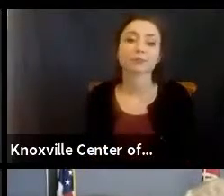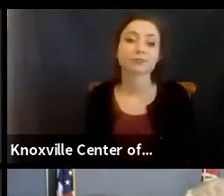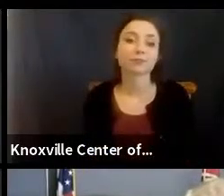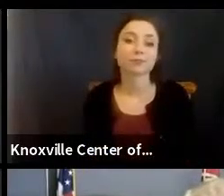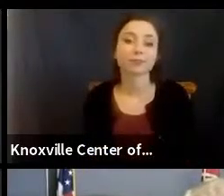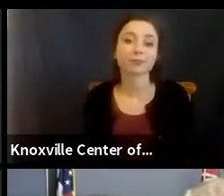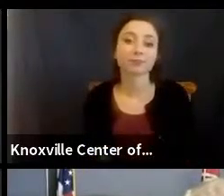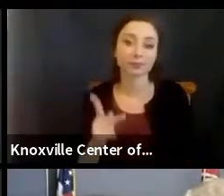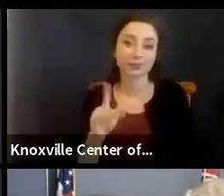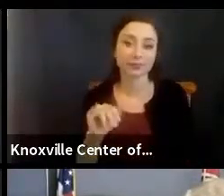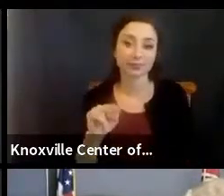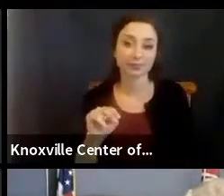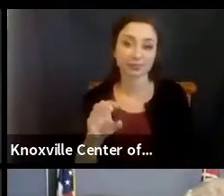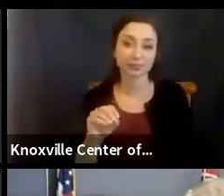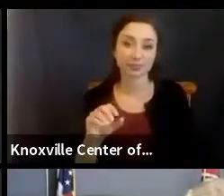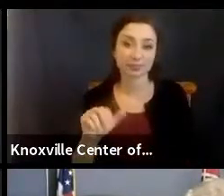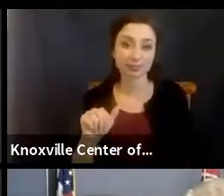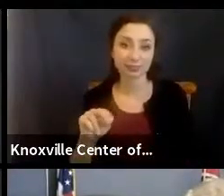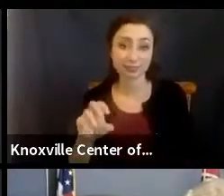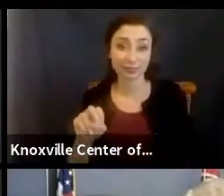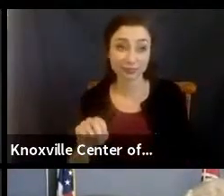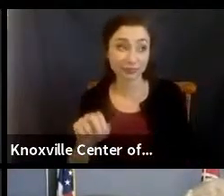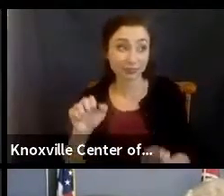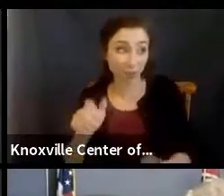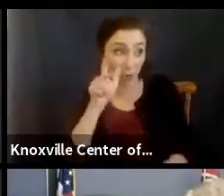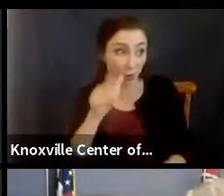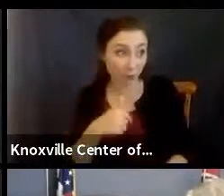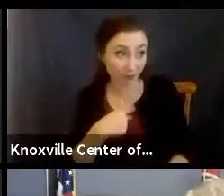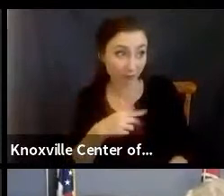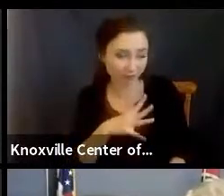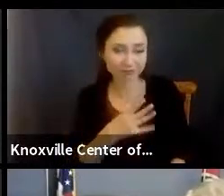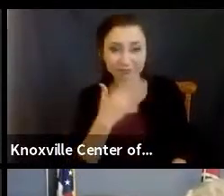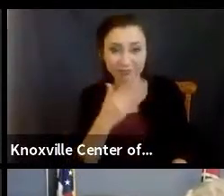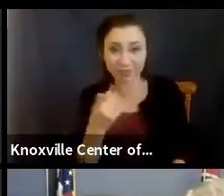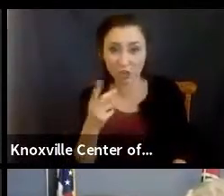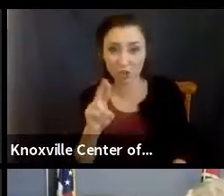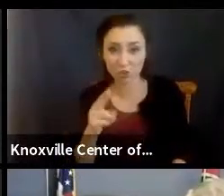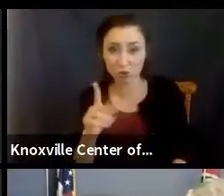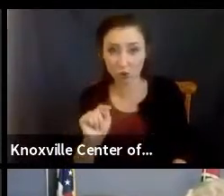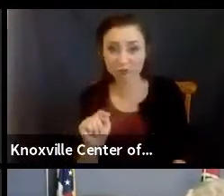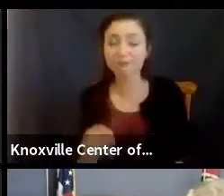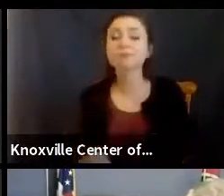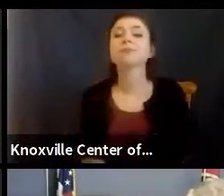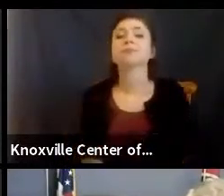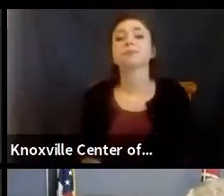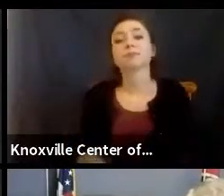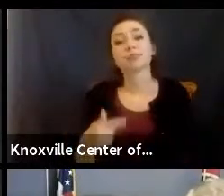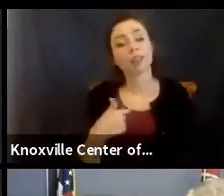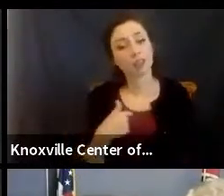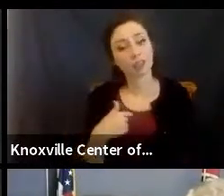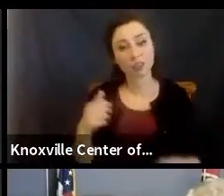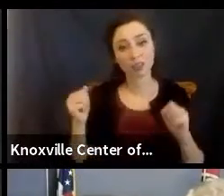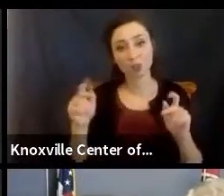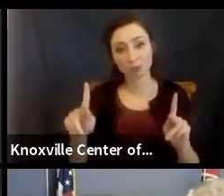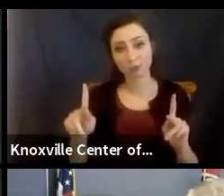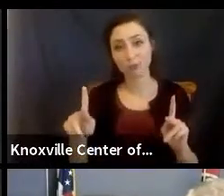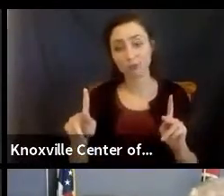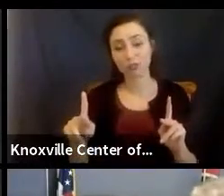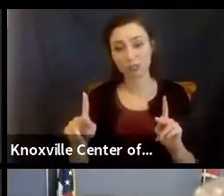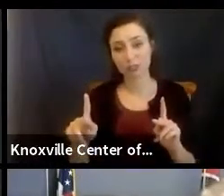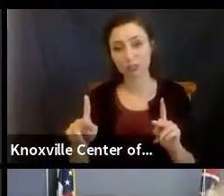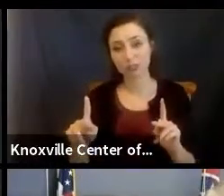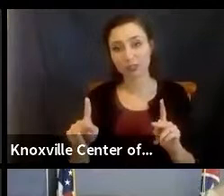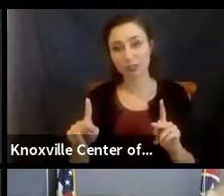Thank you, Dr. Hurd. I wanted to, can you all hear me okay? Yes. I had the opportunity to speak to